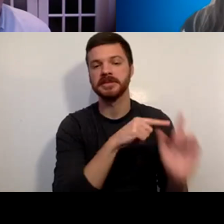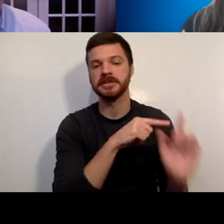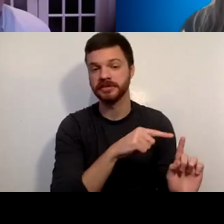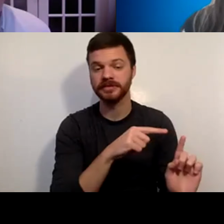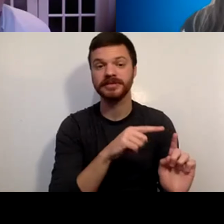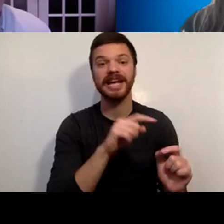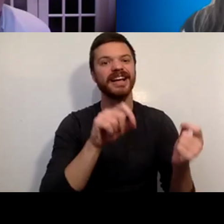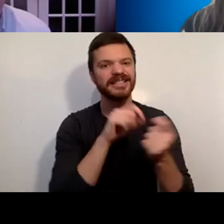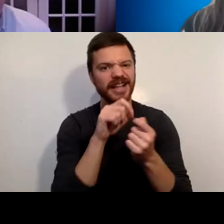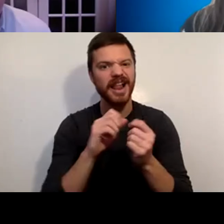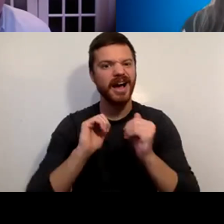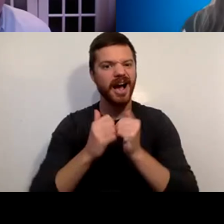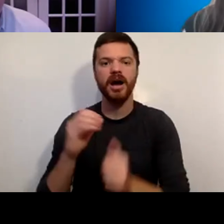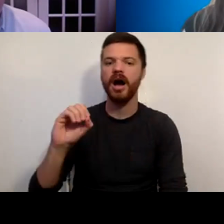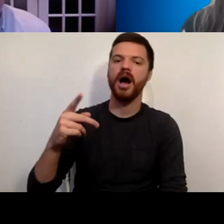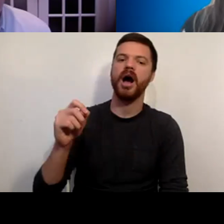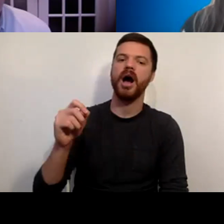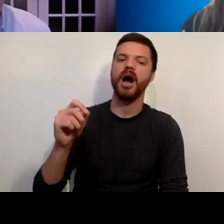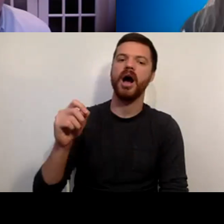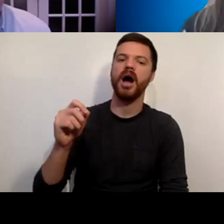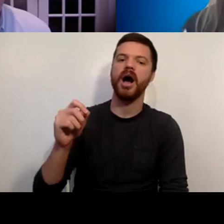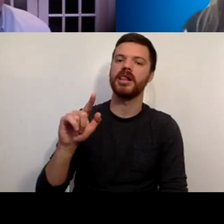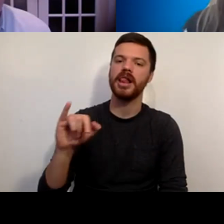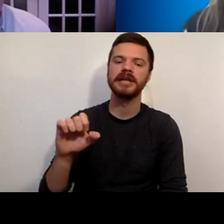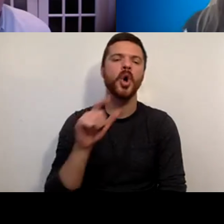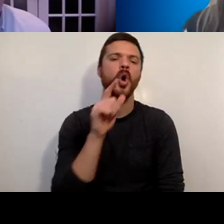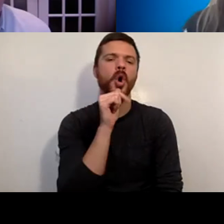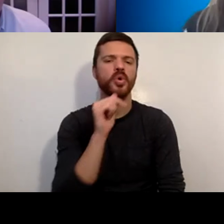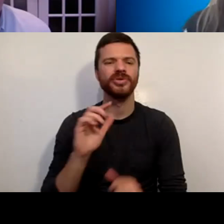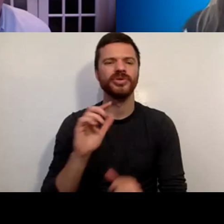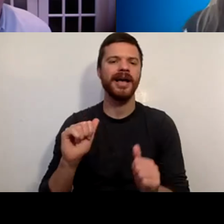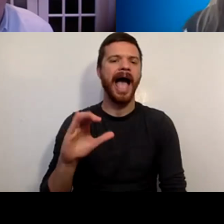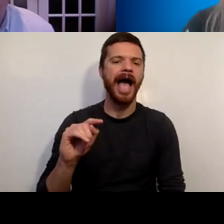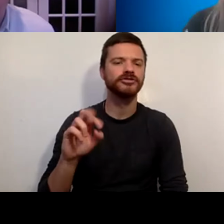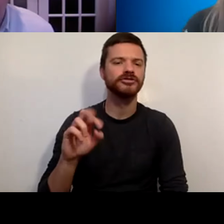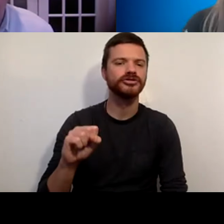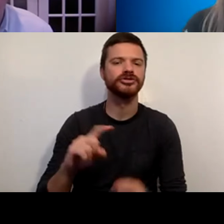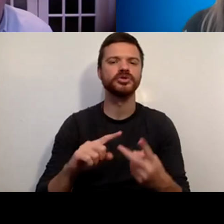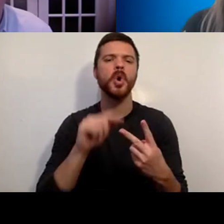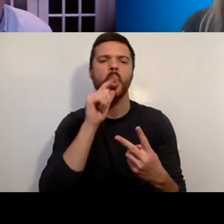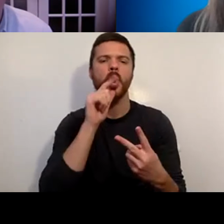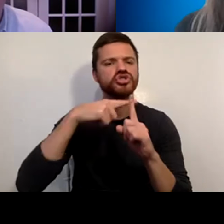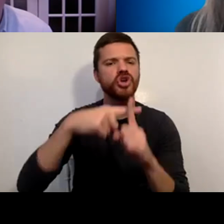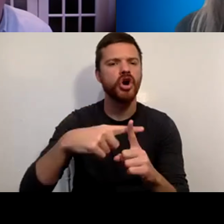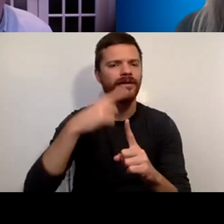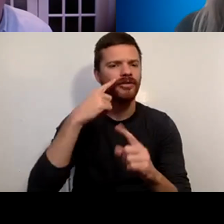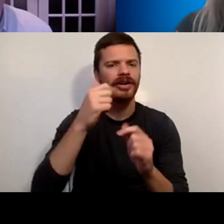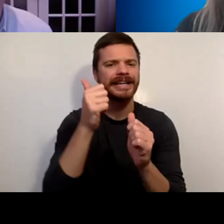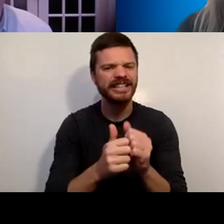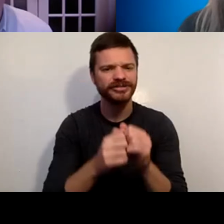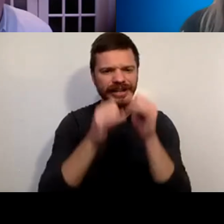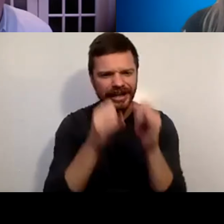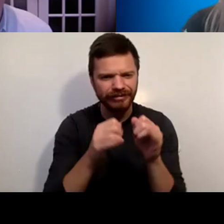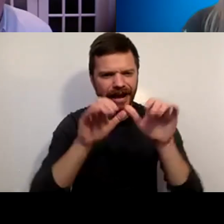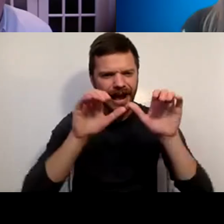is operationalized. Who are the actors? Who are the target of the, each of the individual activities? And